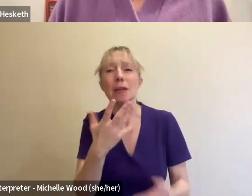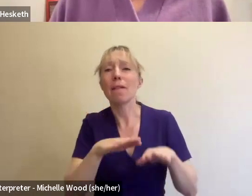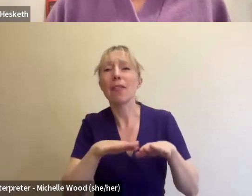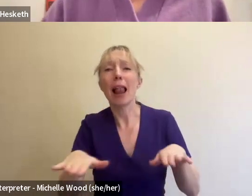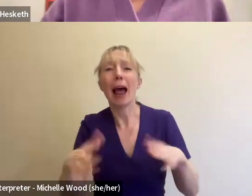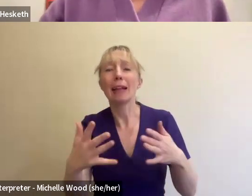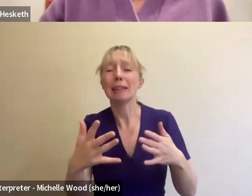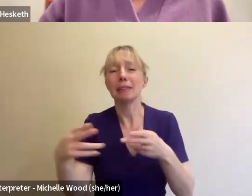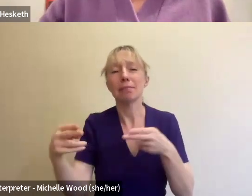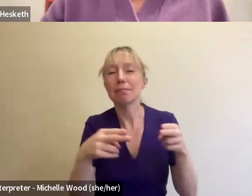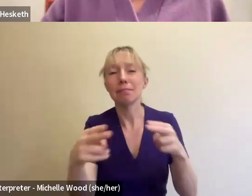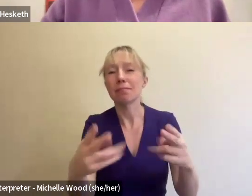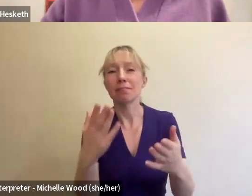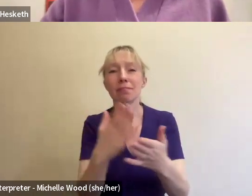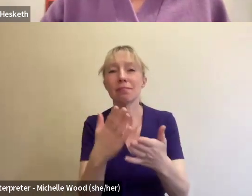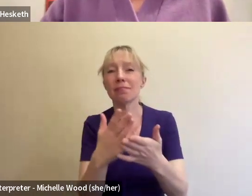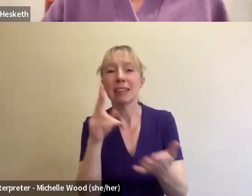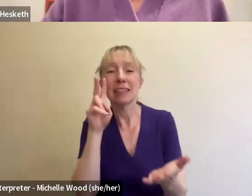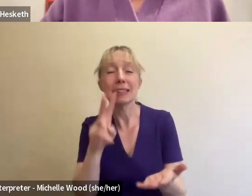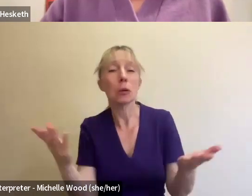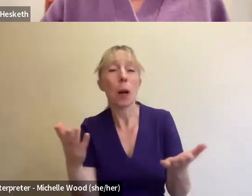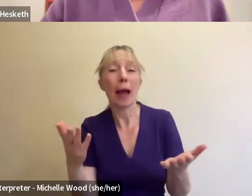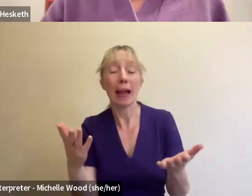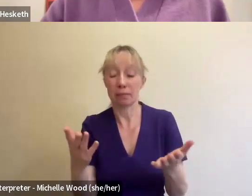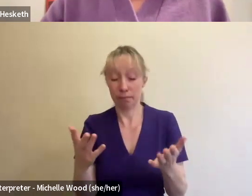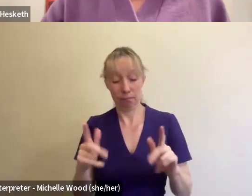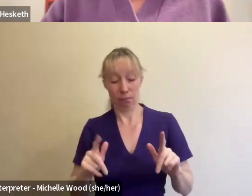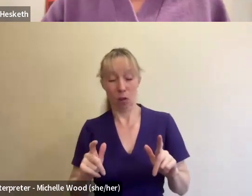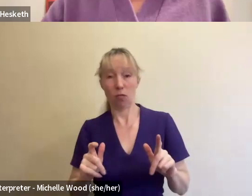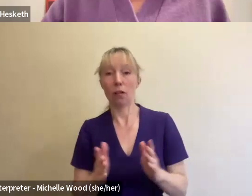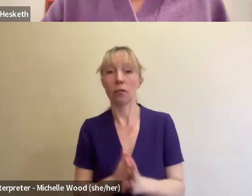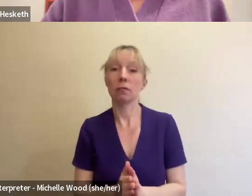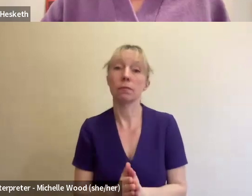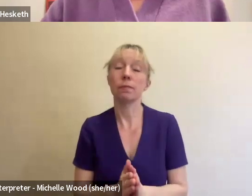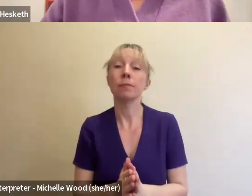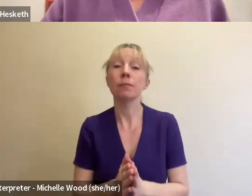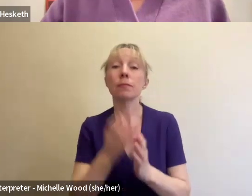on paper. Beauty. At a time